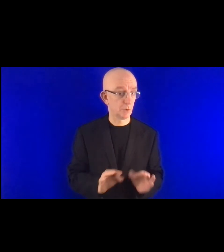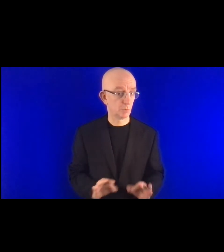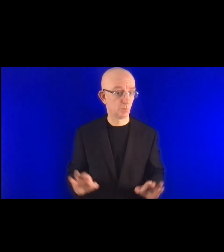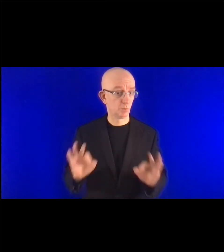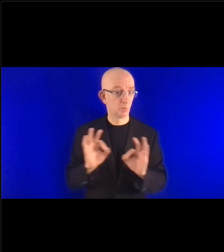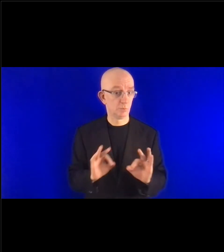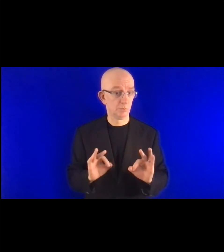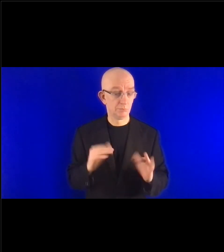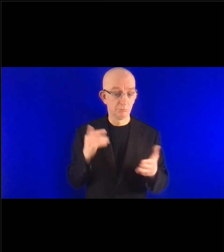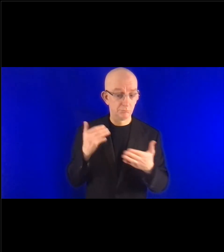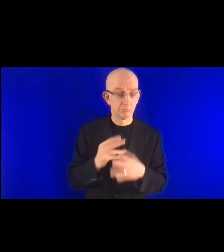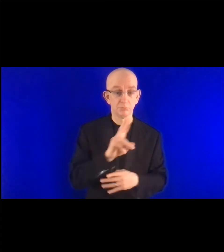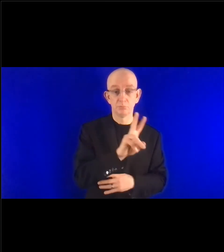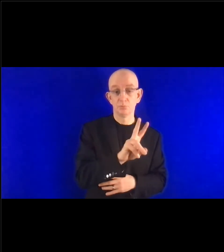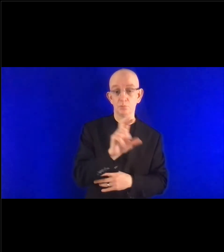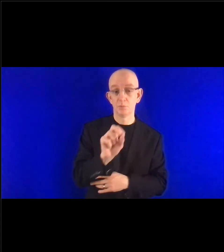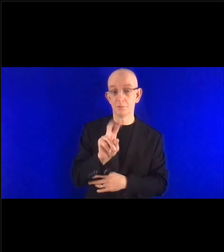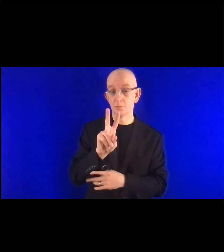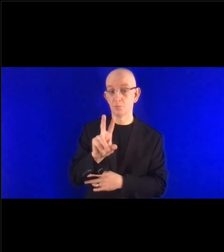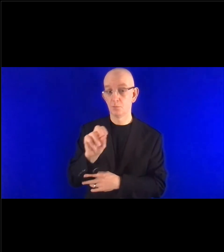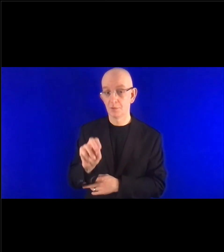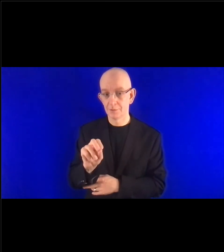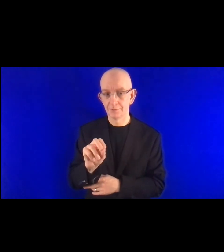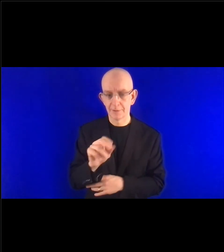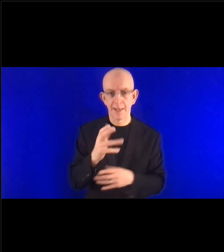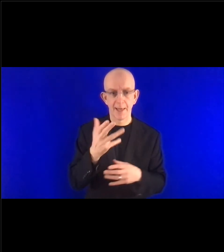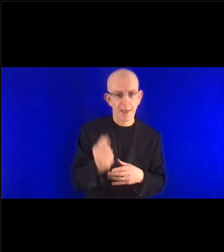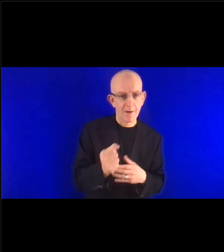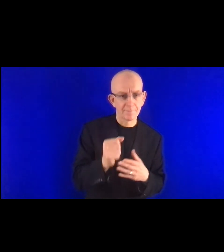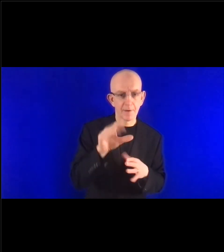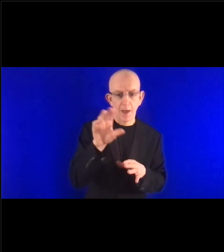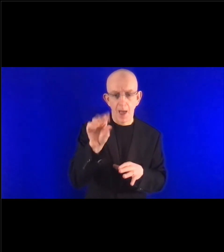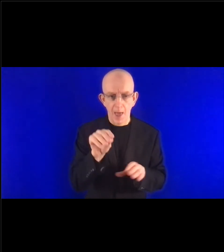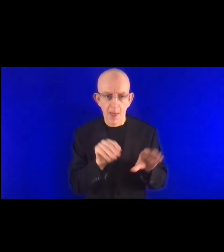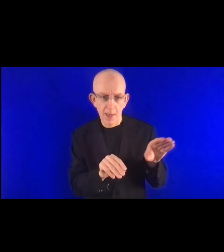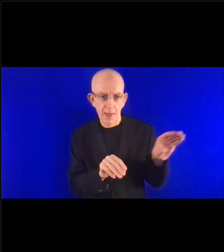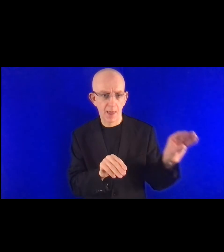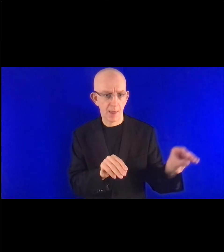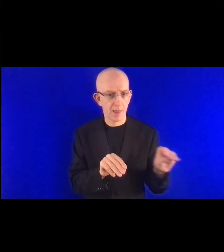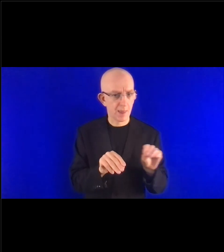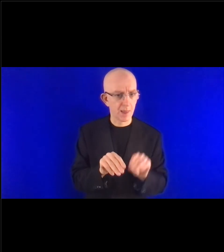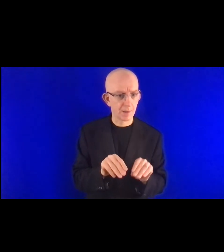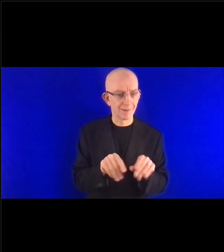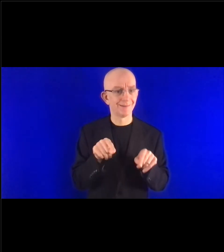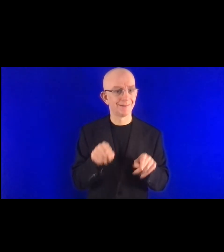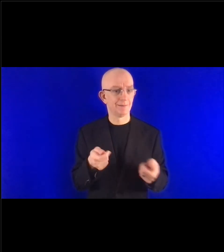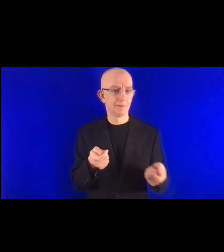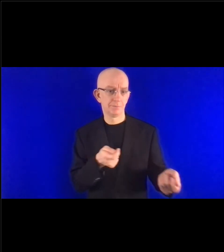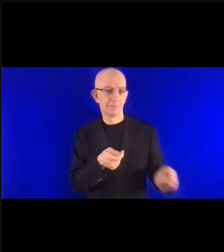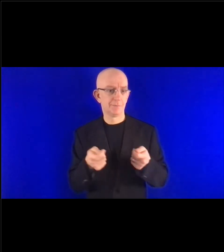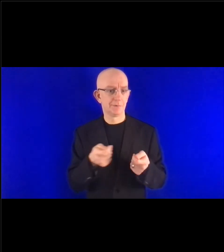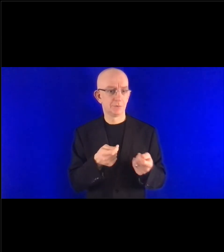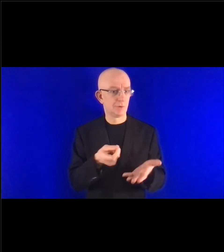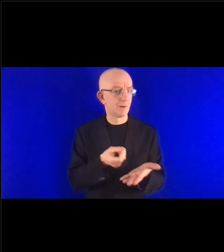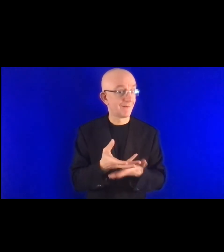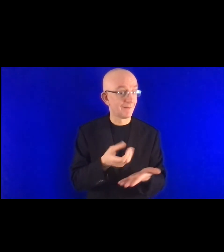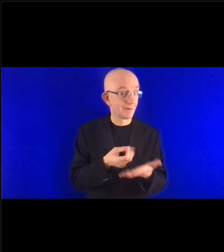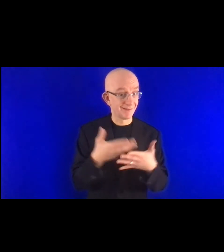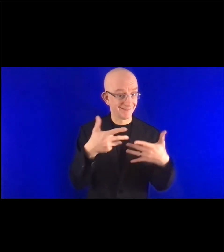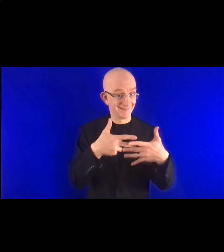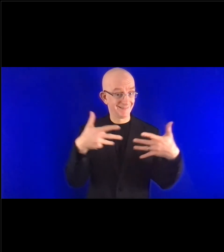management information system. However, the information collected is mainly on the conditions seen by